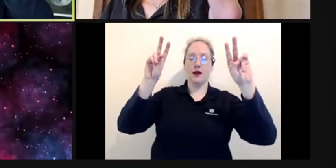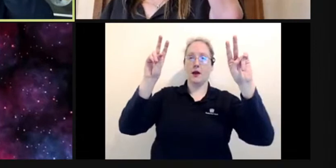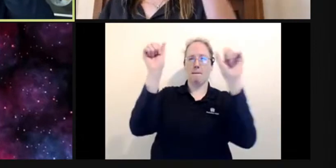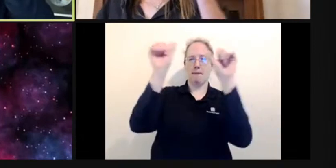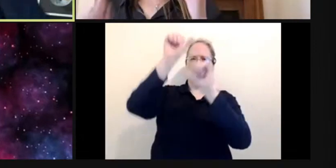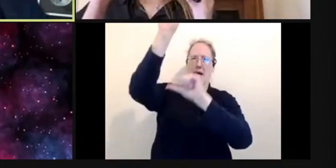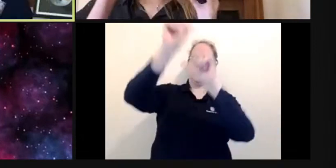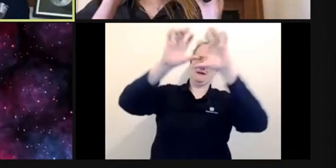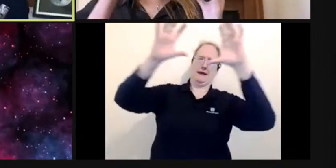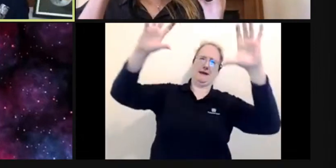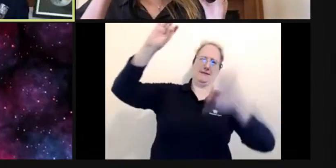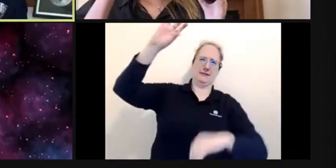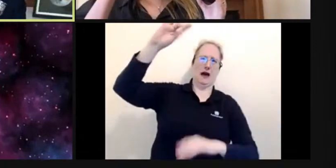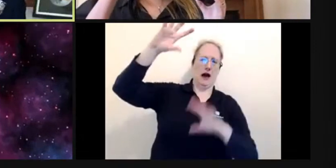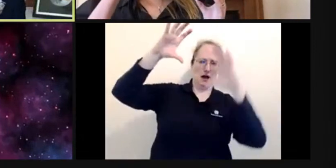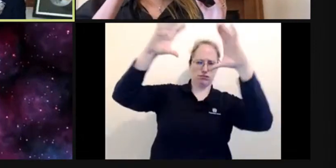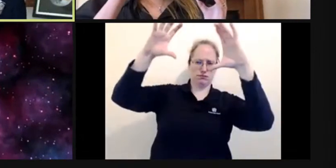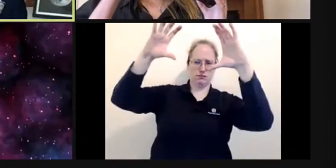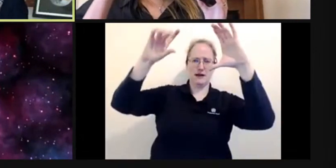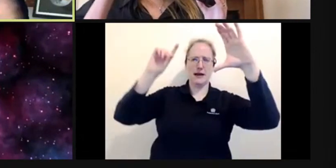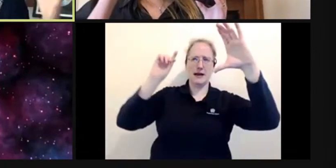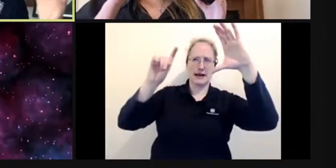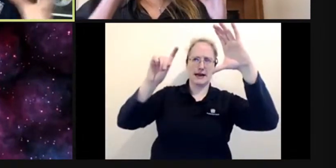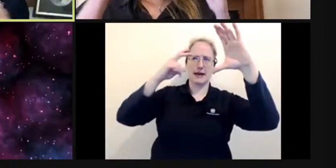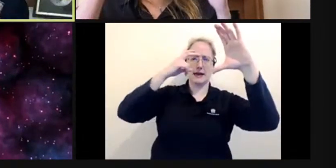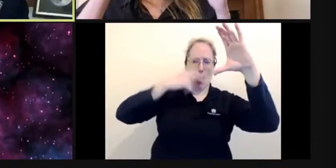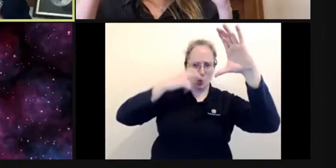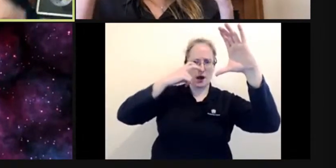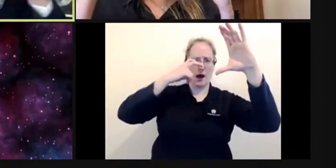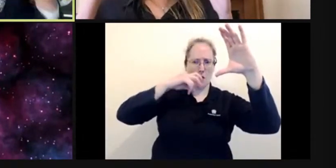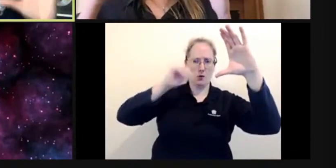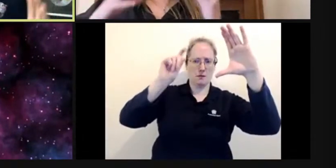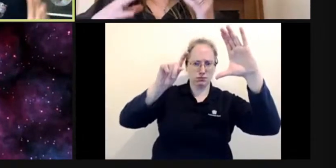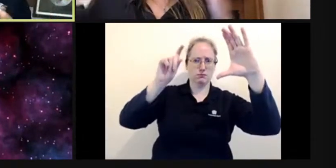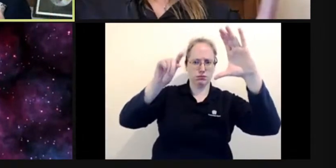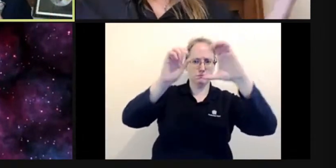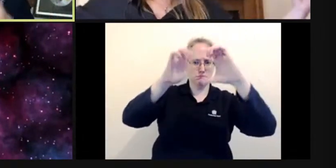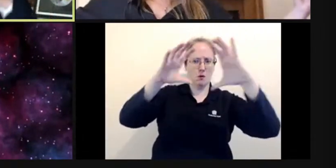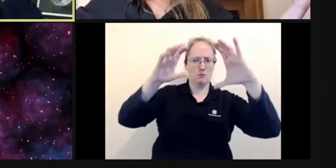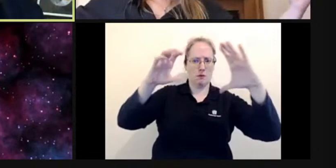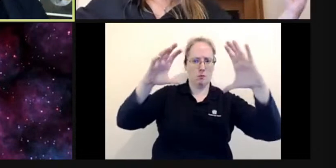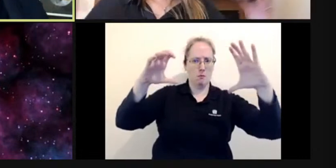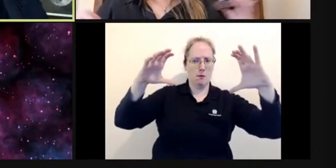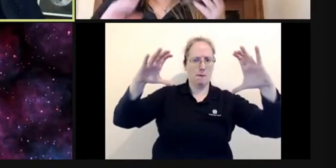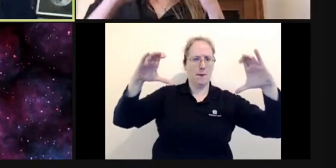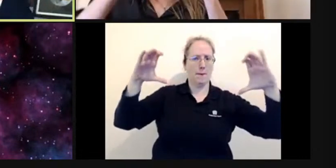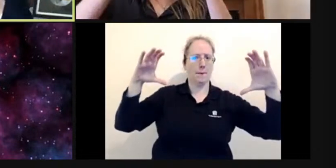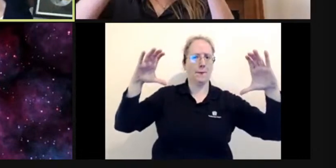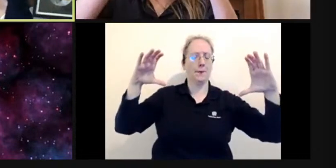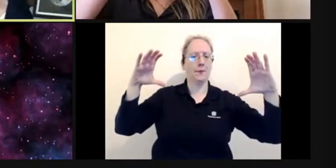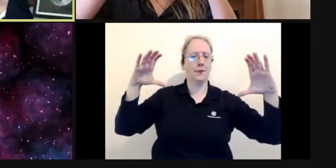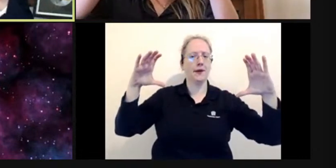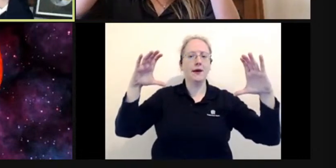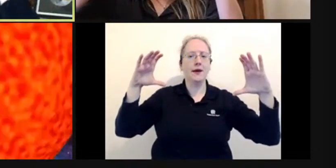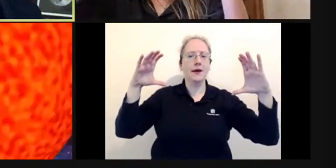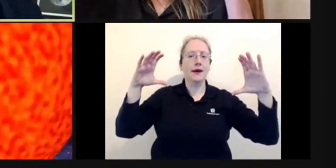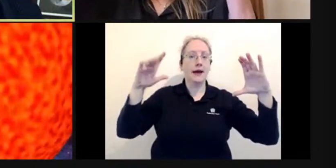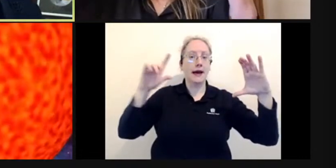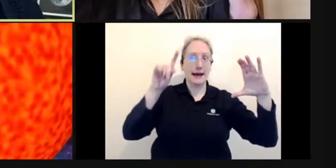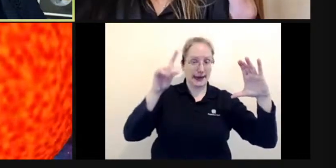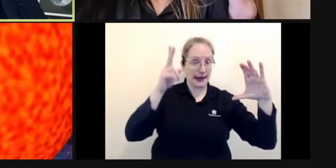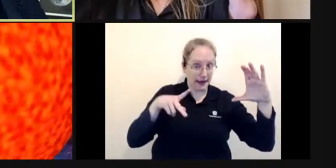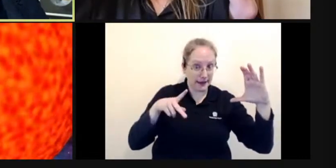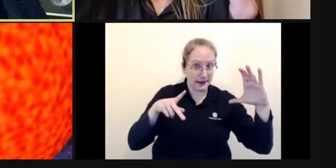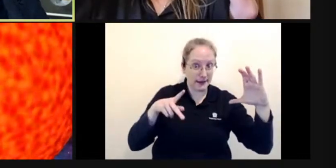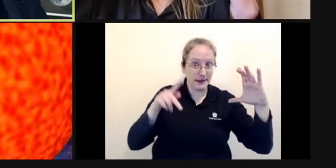star. We click it, and it ages and bloats and swells up. And then we will click it